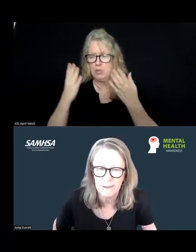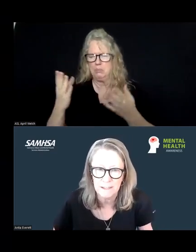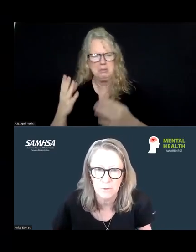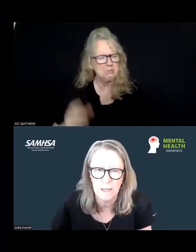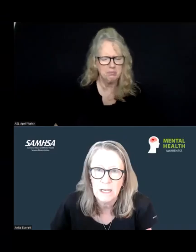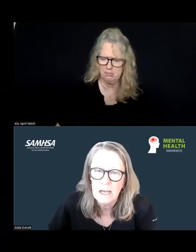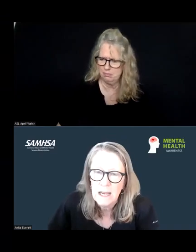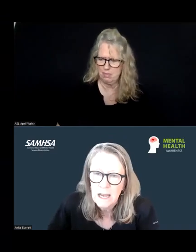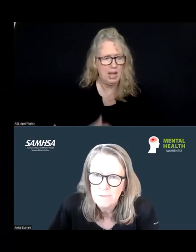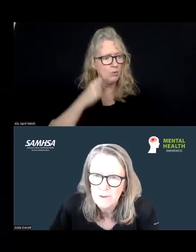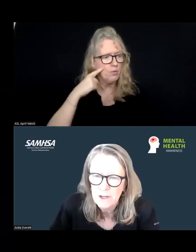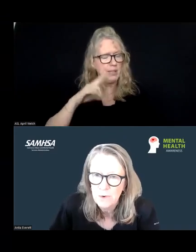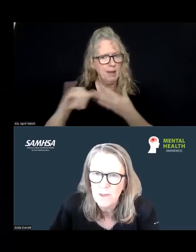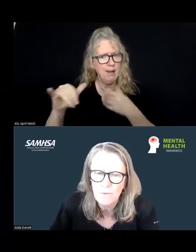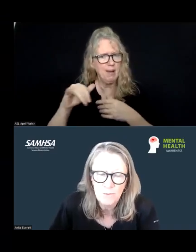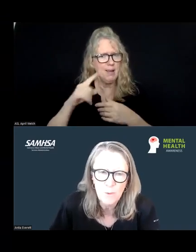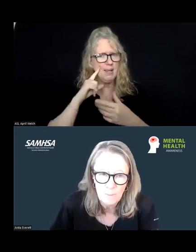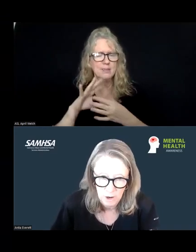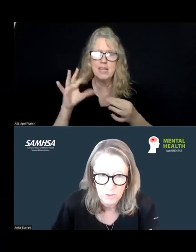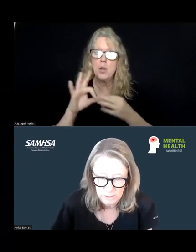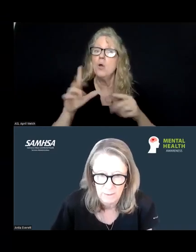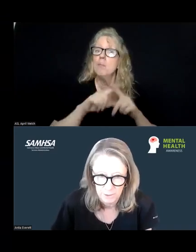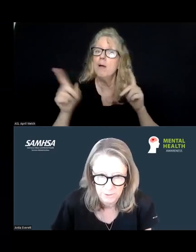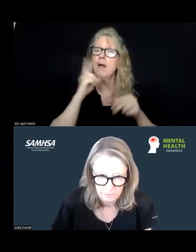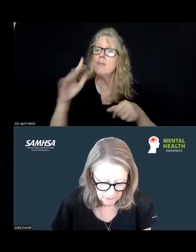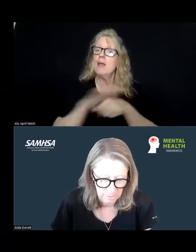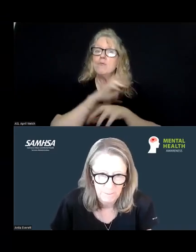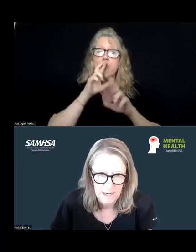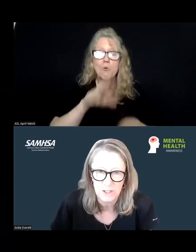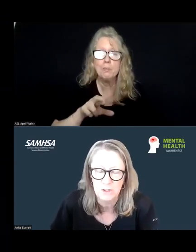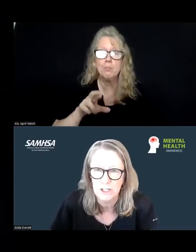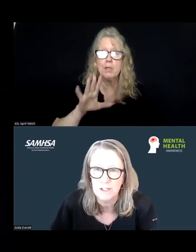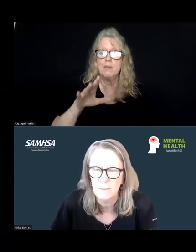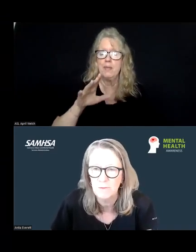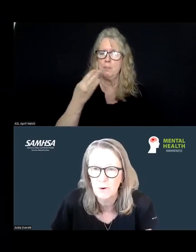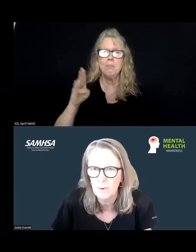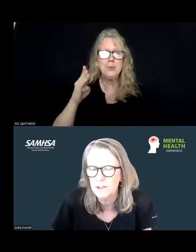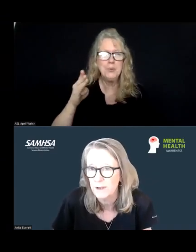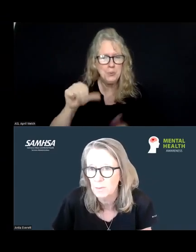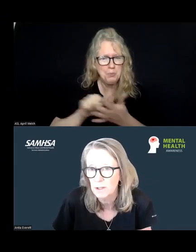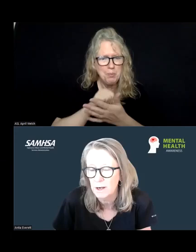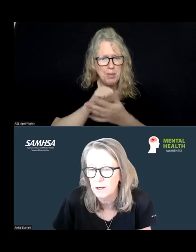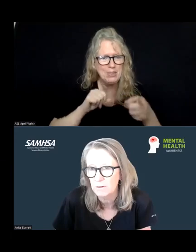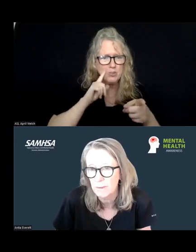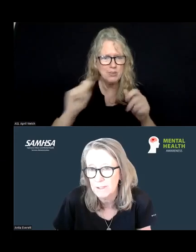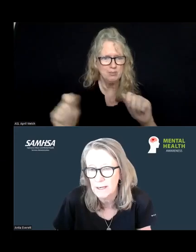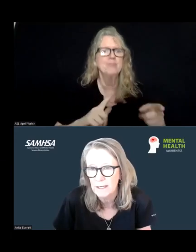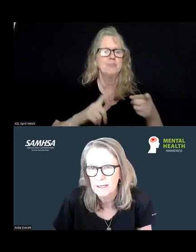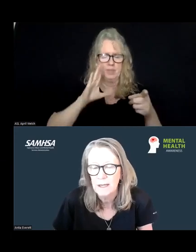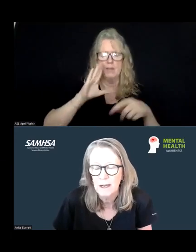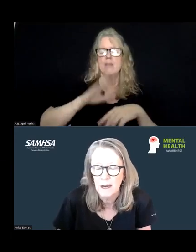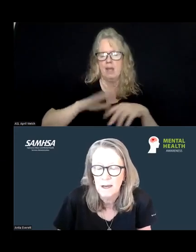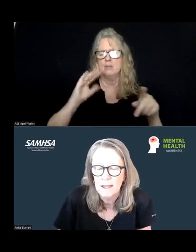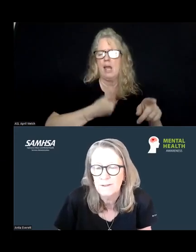believe I sent that to you, but if you, the full report, which was that blue page that was just up, the full report's available on our